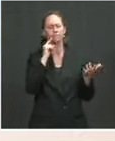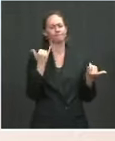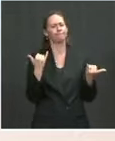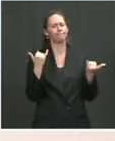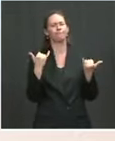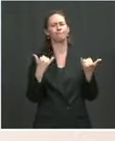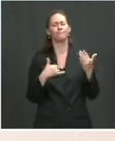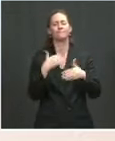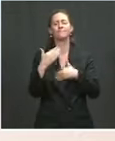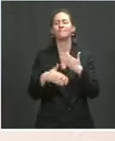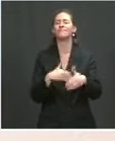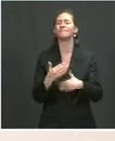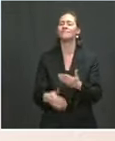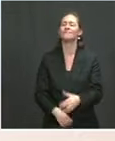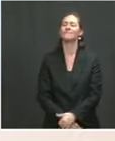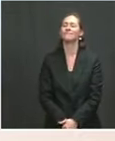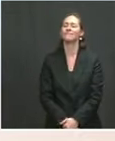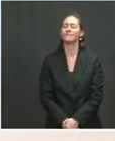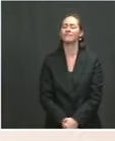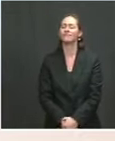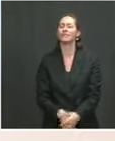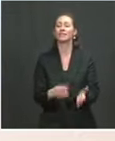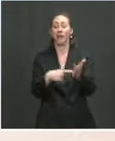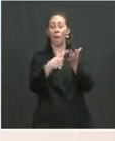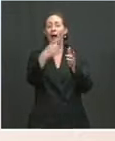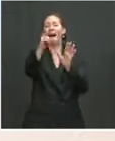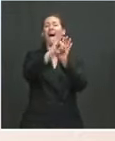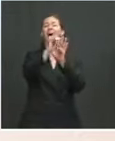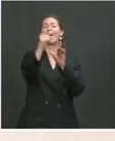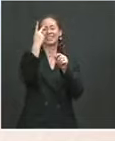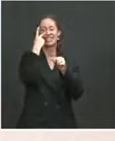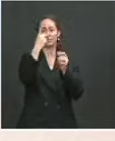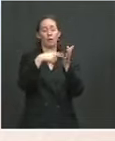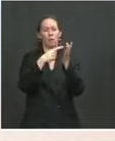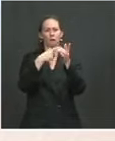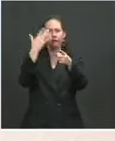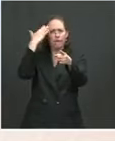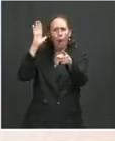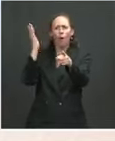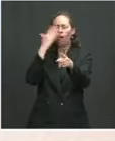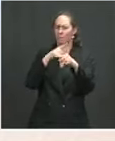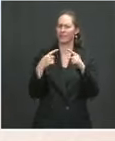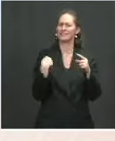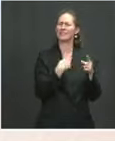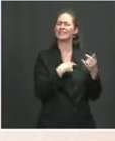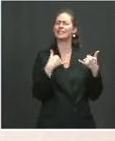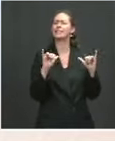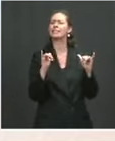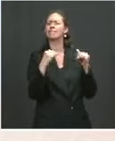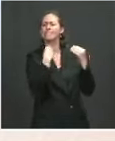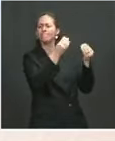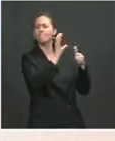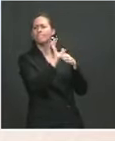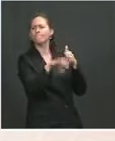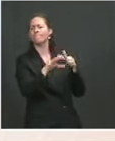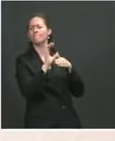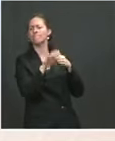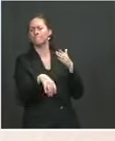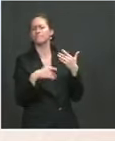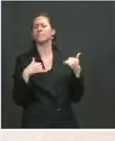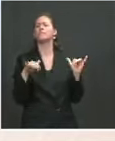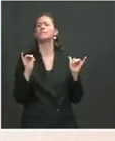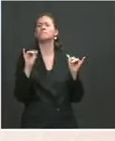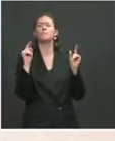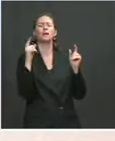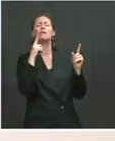typically don't predict that ahead of time. And we also will look for areas of opportunity to have a discussion. But we are not having this summit as a reward.